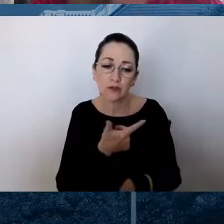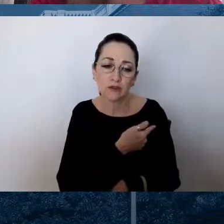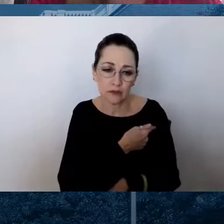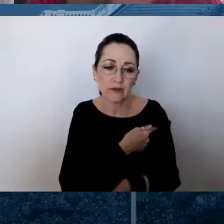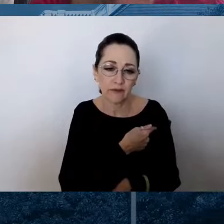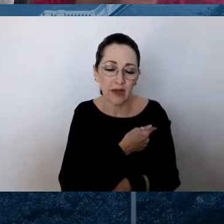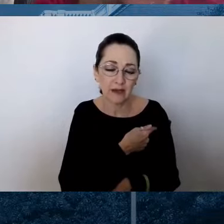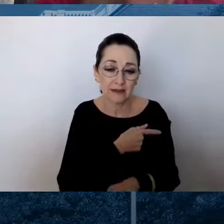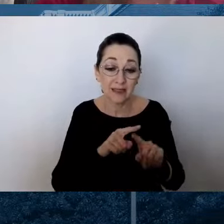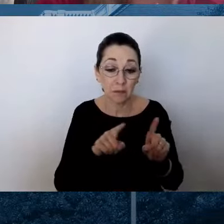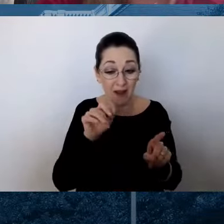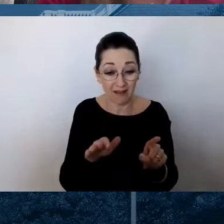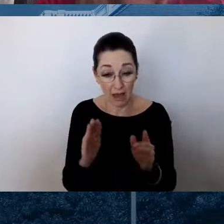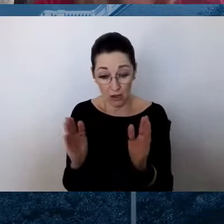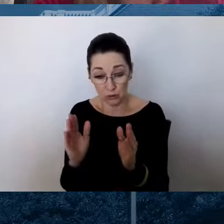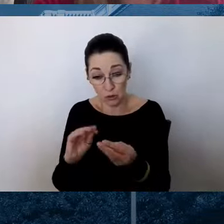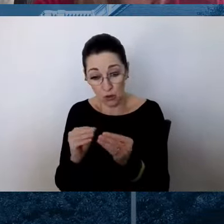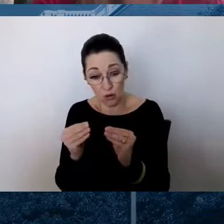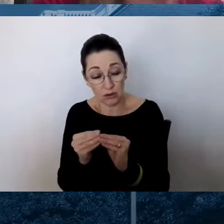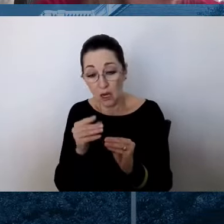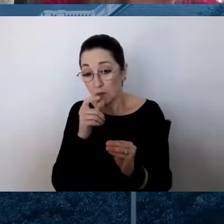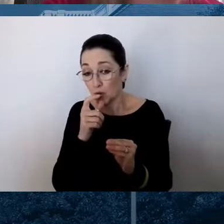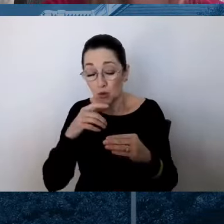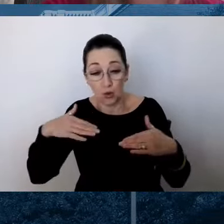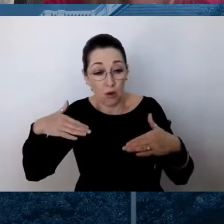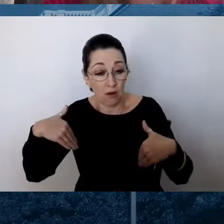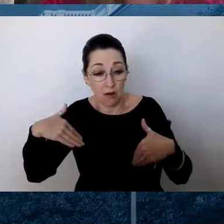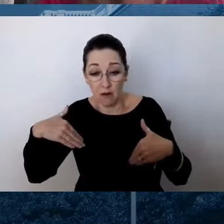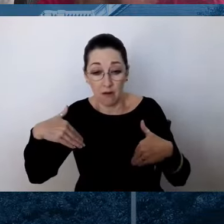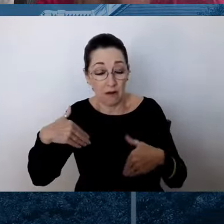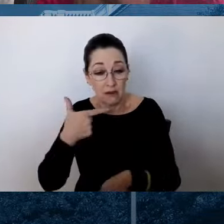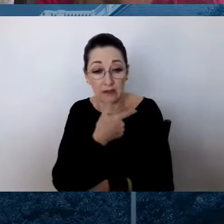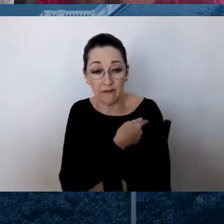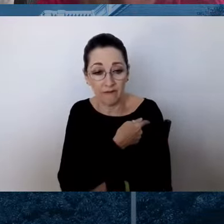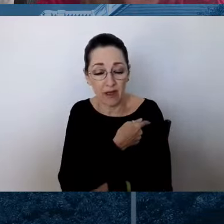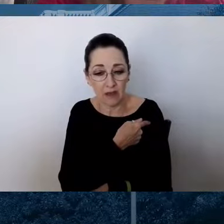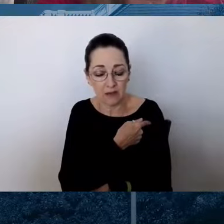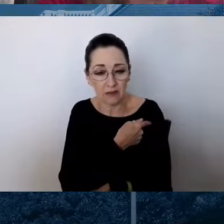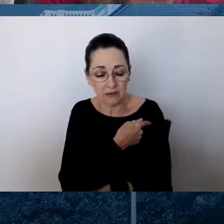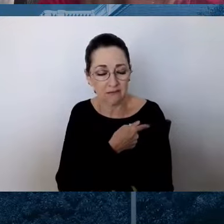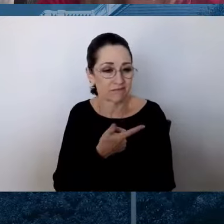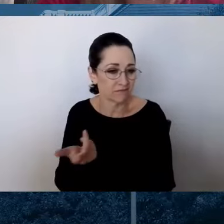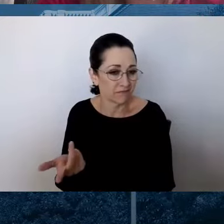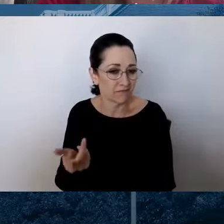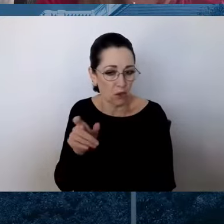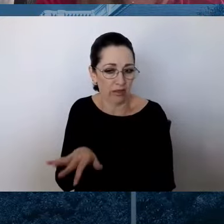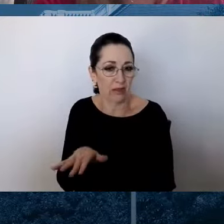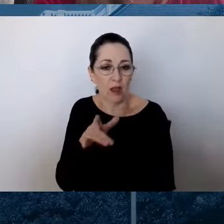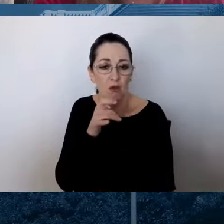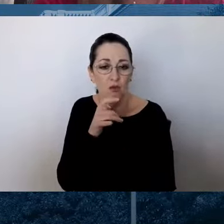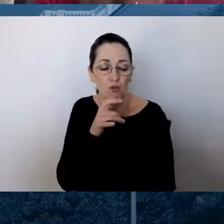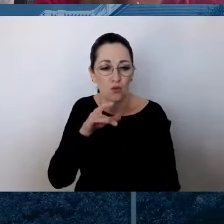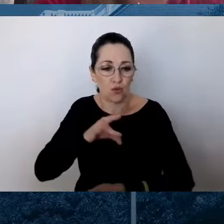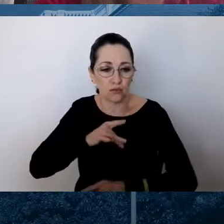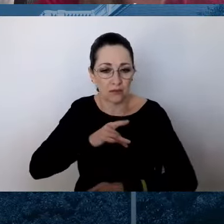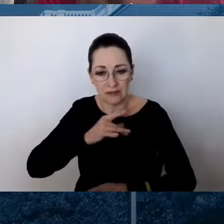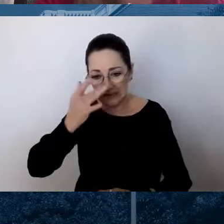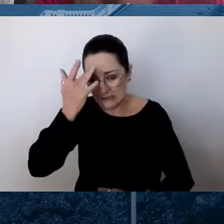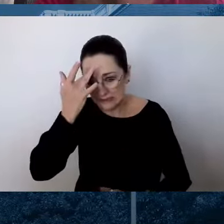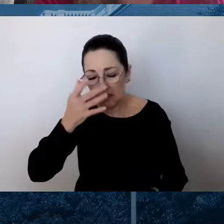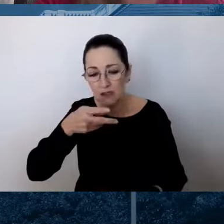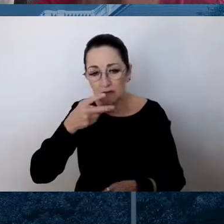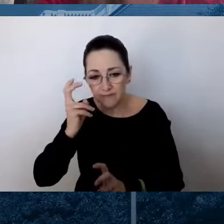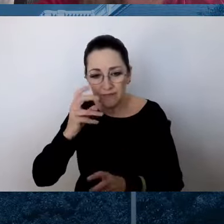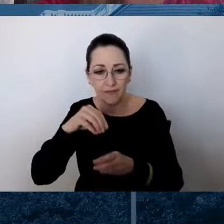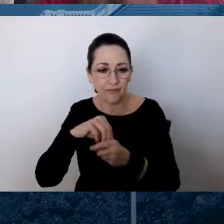driving cases, hospitalizations, and deaths, which means that the vaccine does work. But we can do